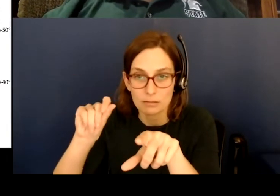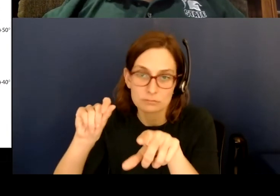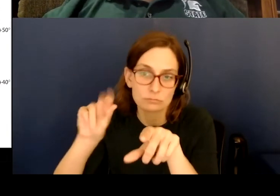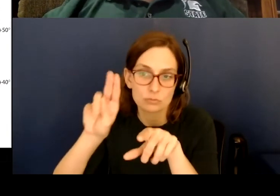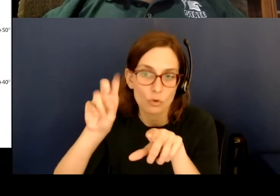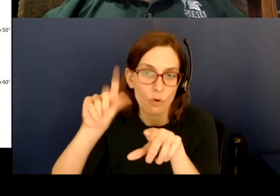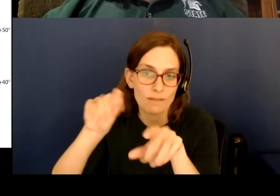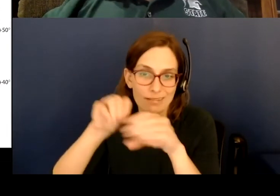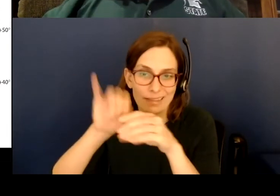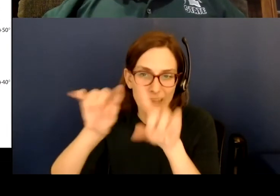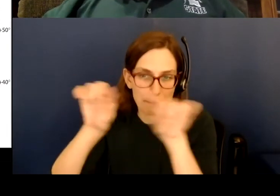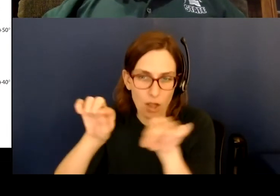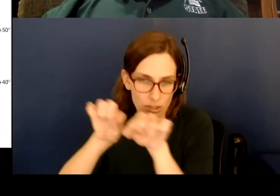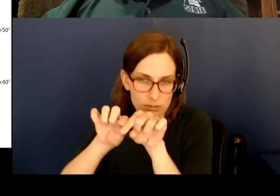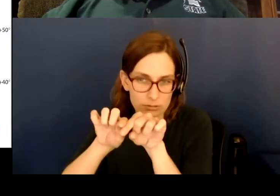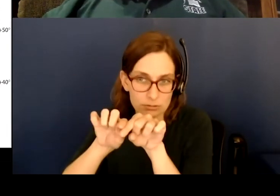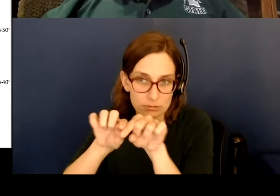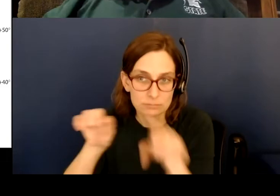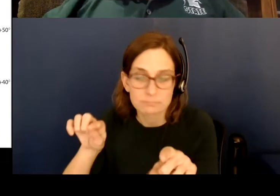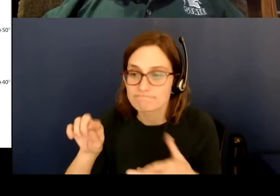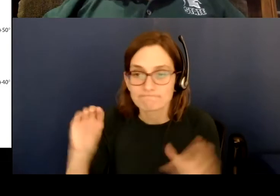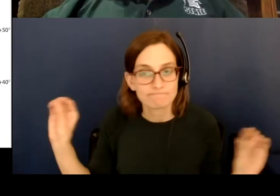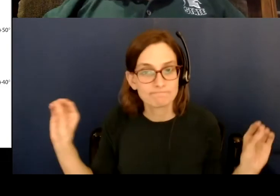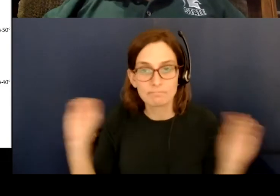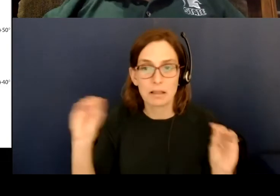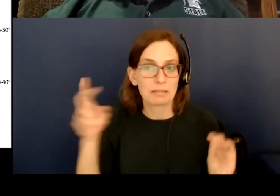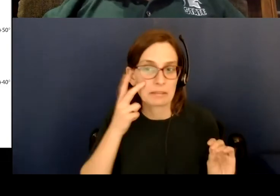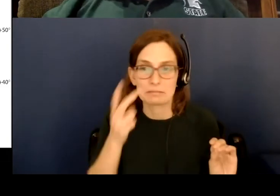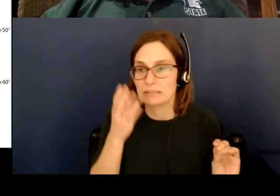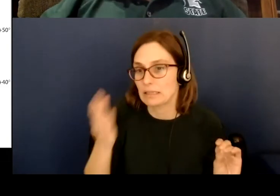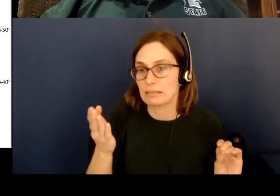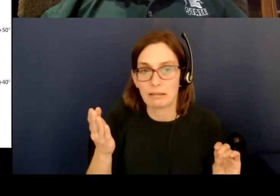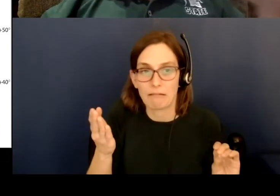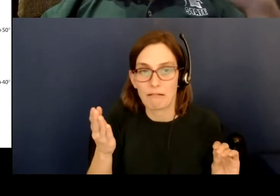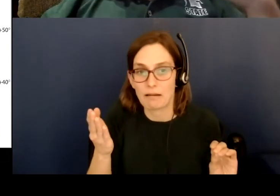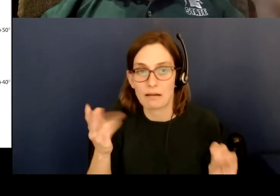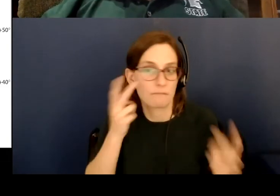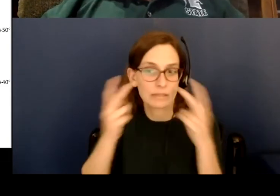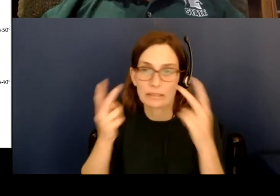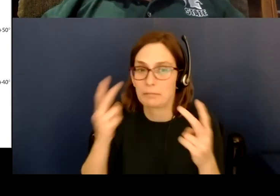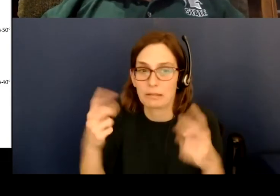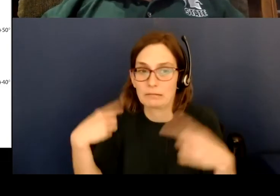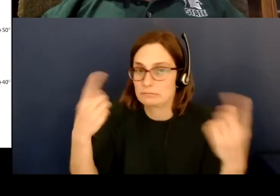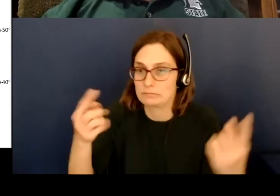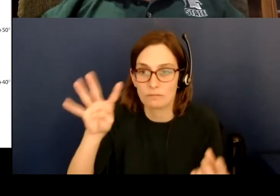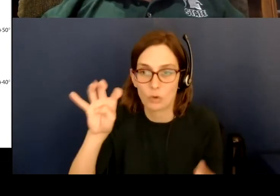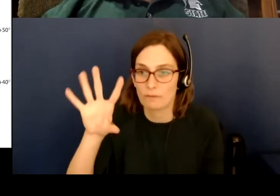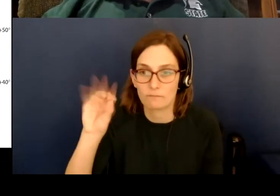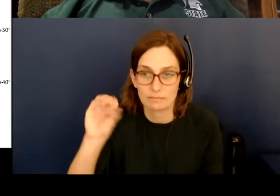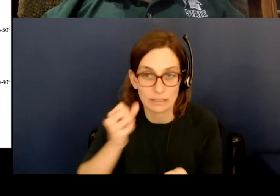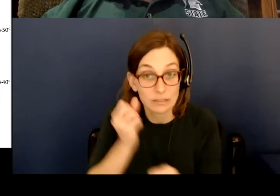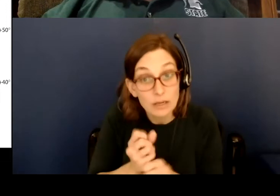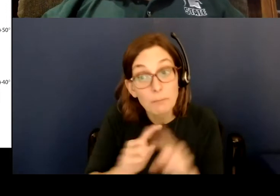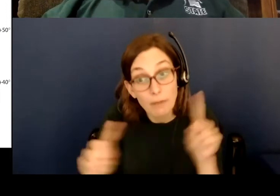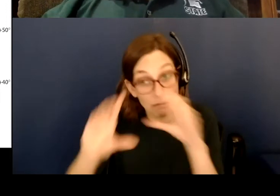much in that box. Now, nothing has been seen there visibly by the eye for 450 years, but we have